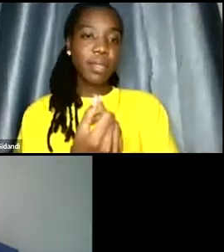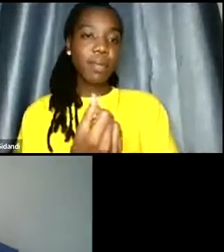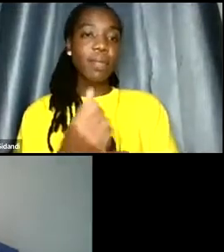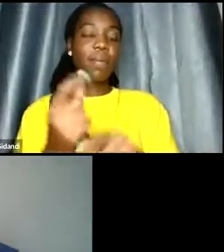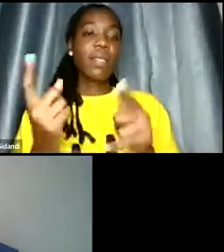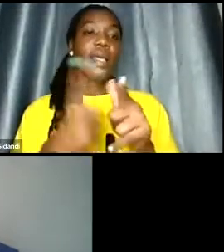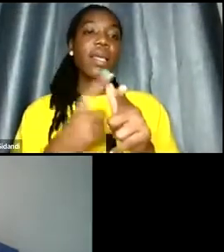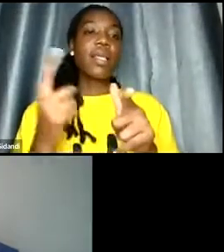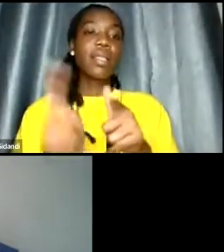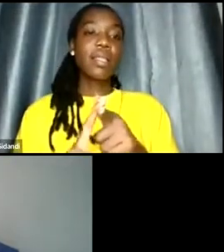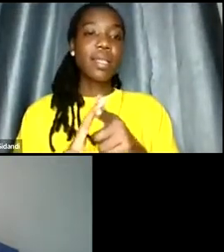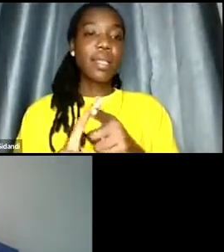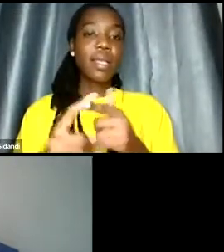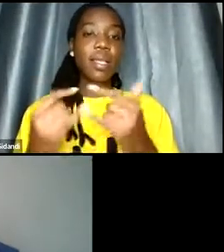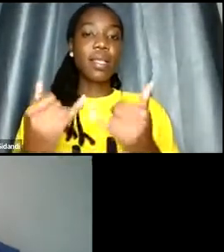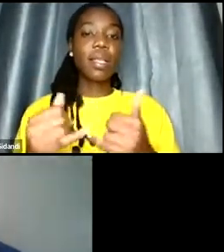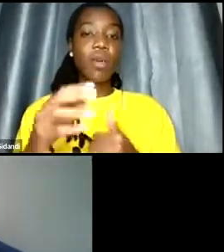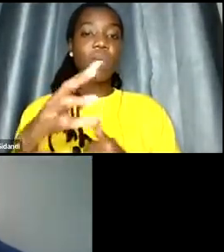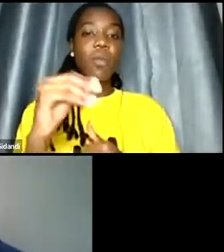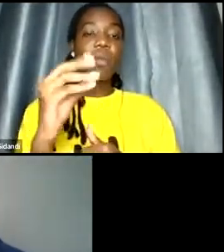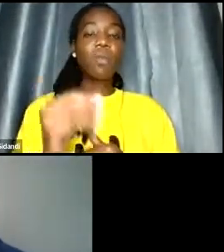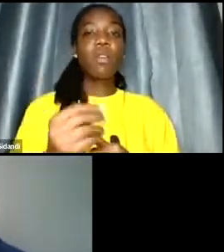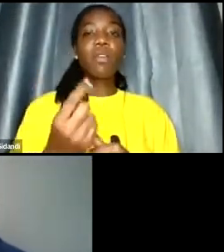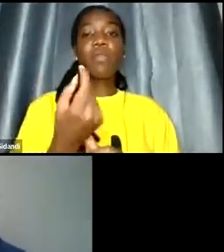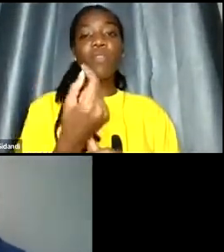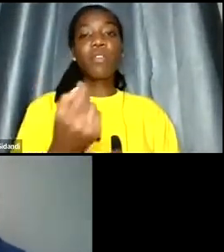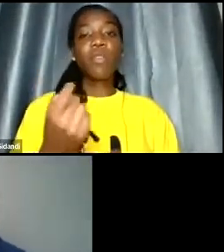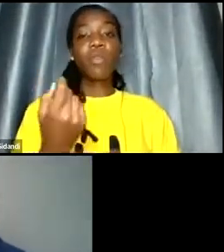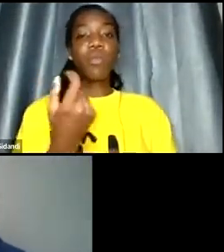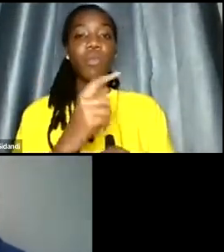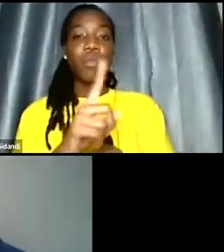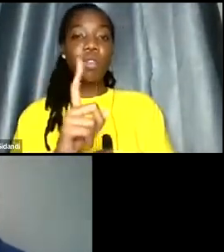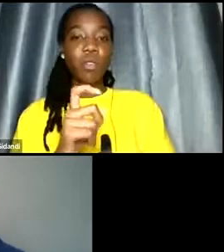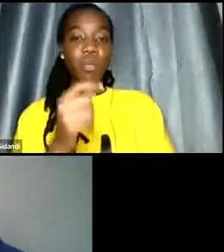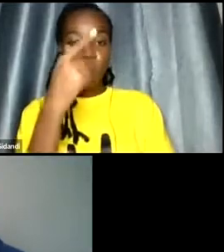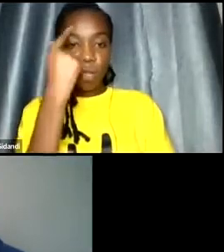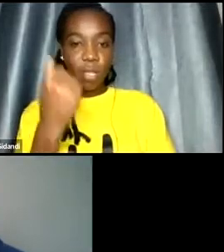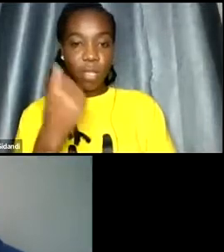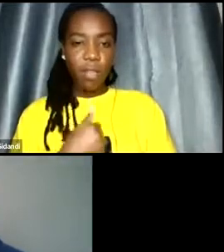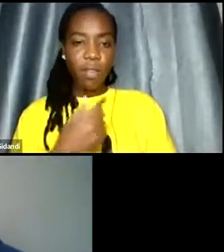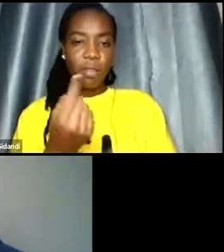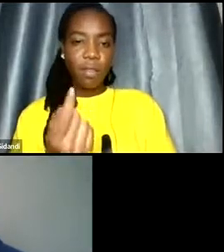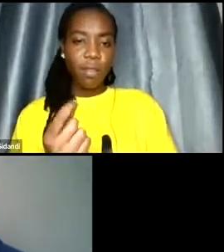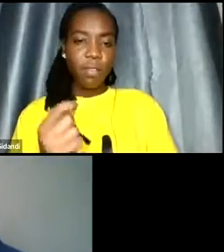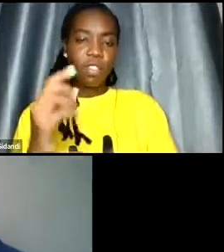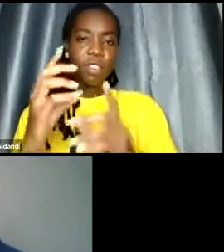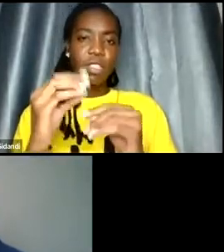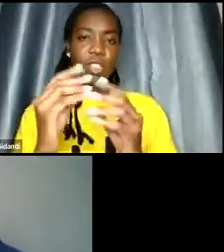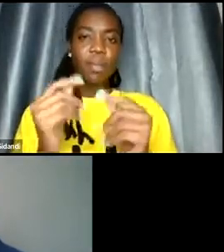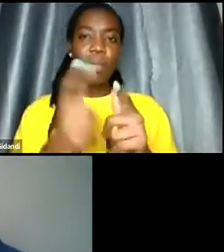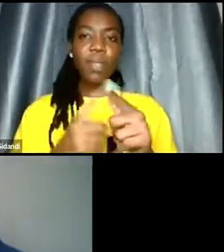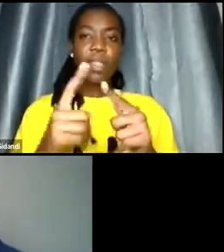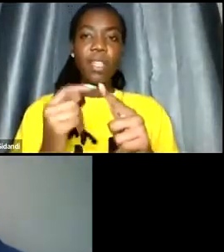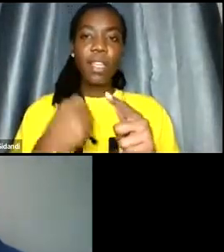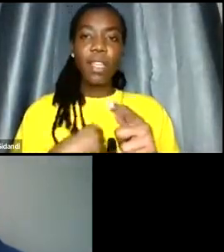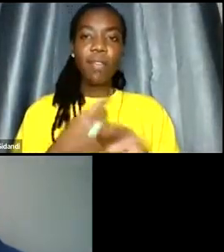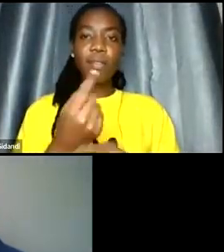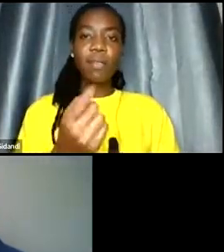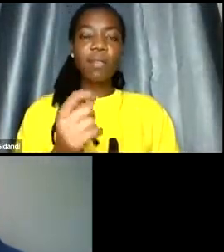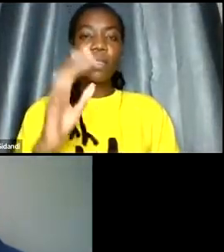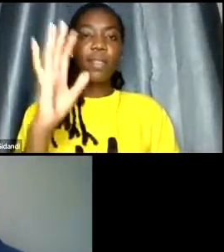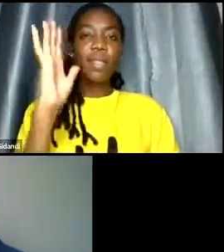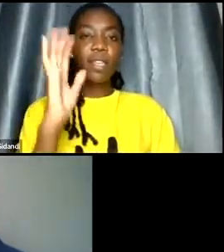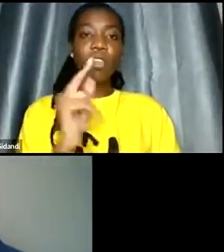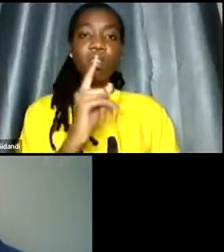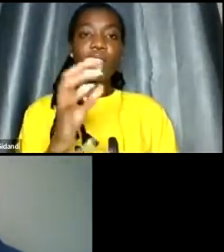can get to just take on a few more questions. I can see there's a few on the chat and a few people have their hands up. So if you can kindly